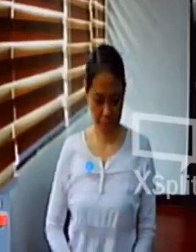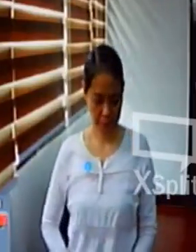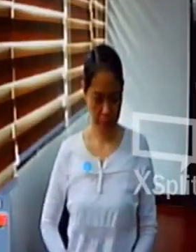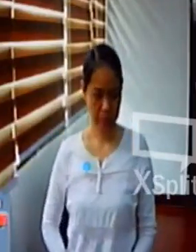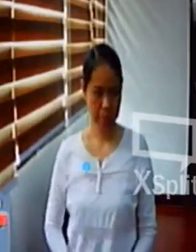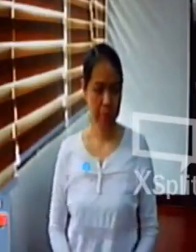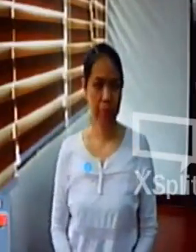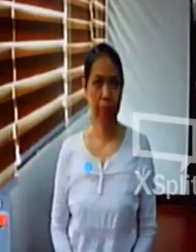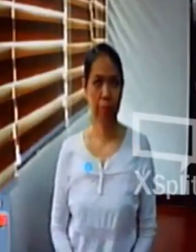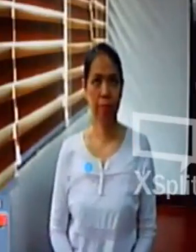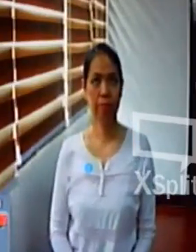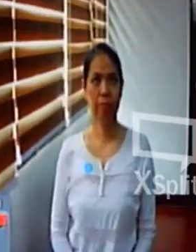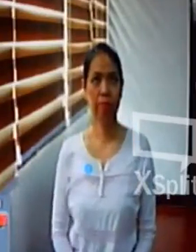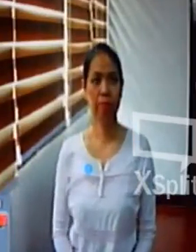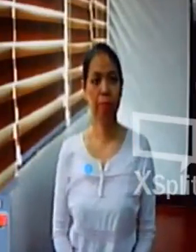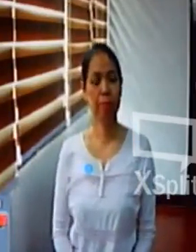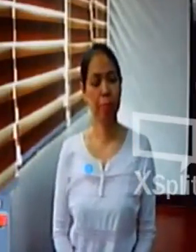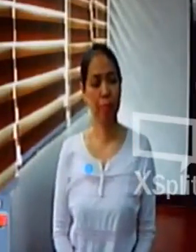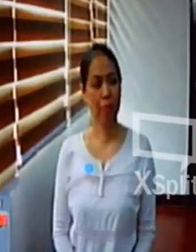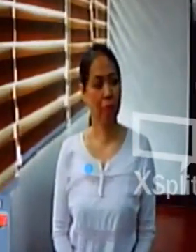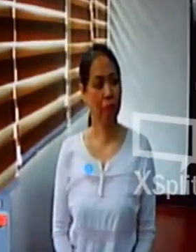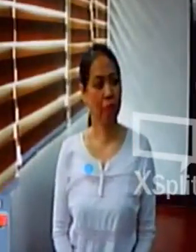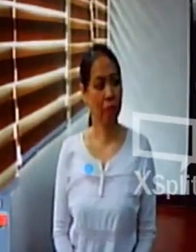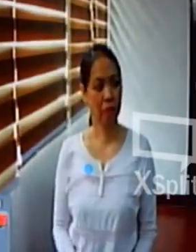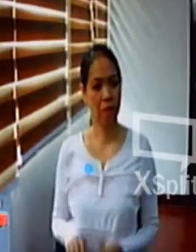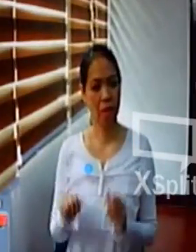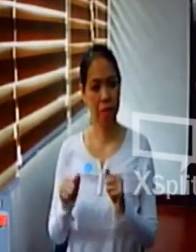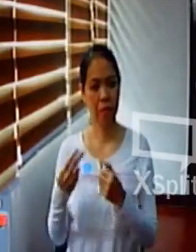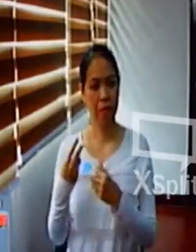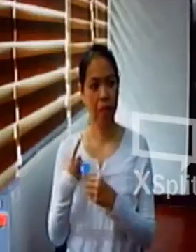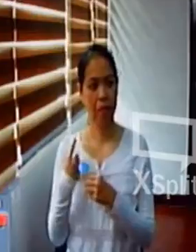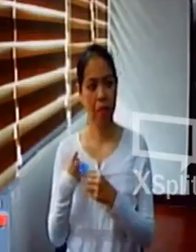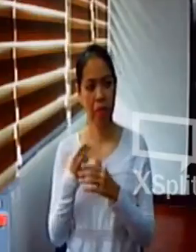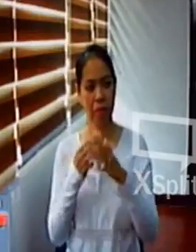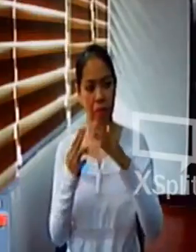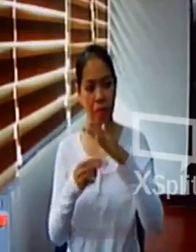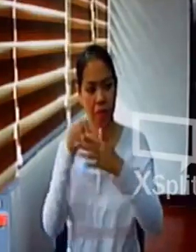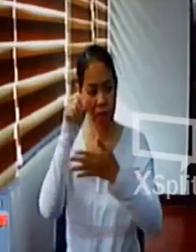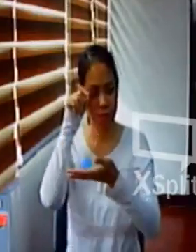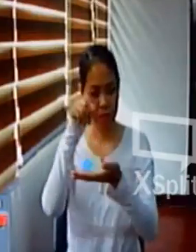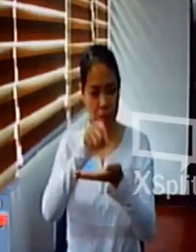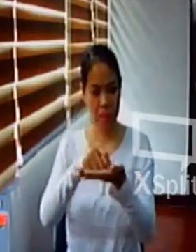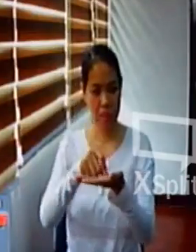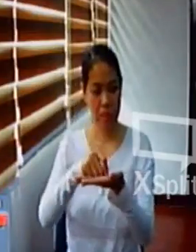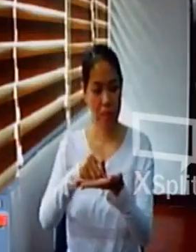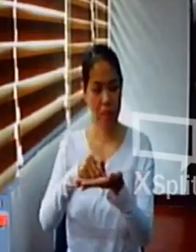Can we have a... Undersecretary Serrano